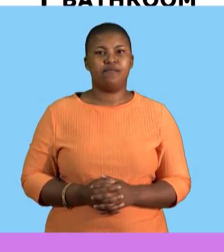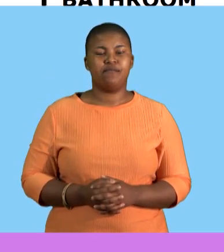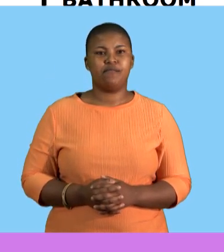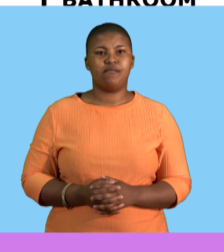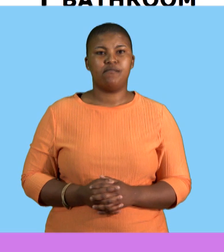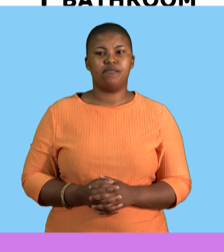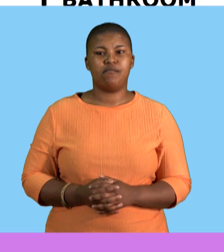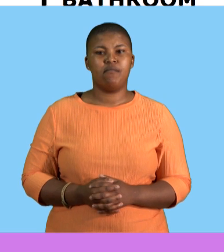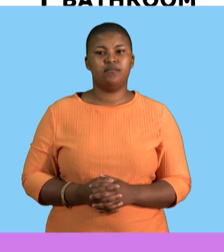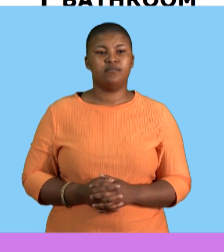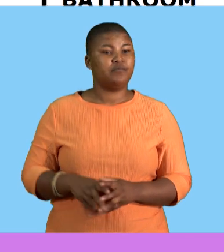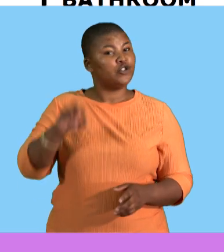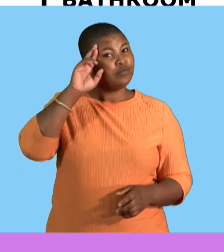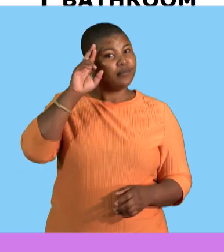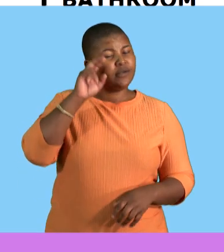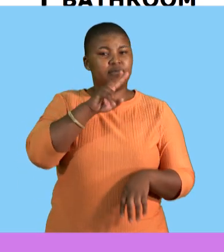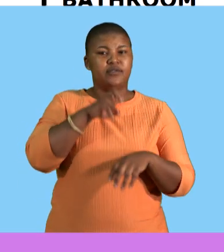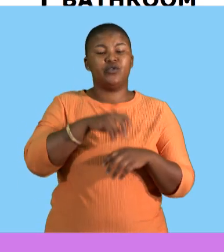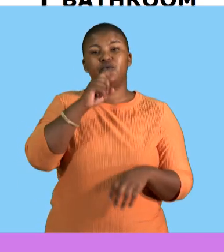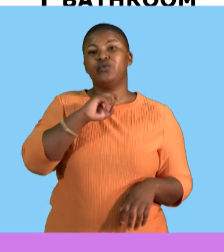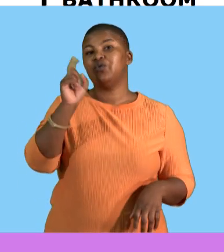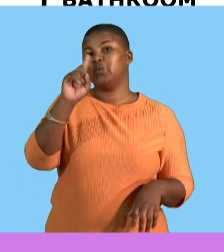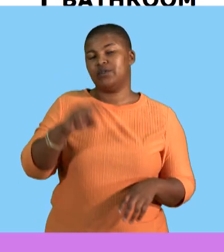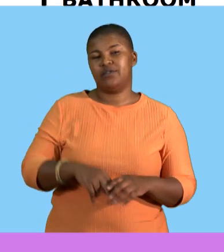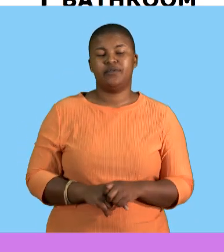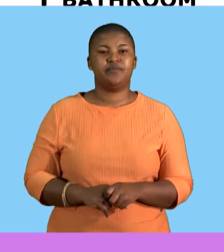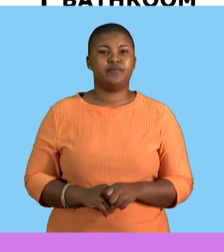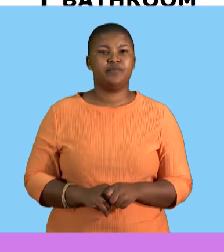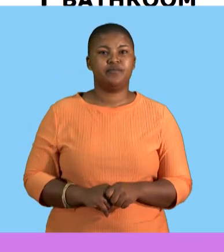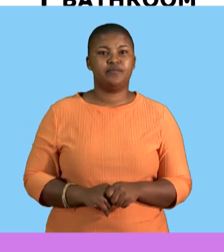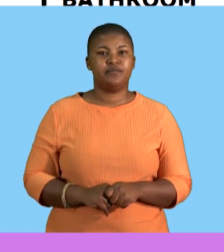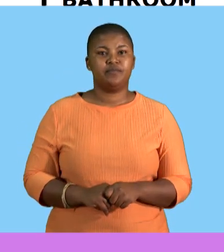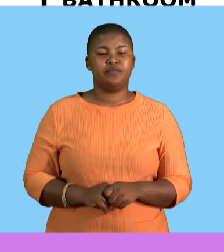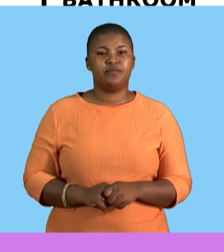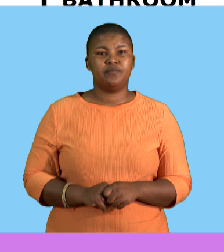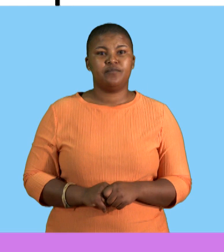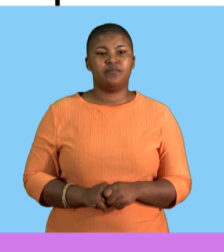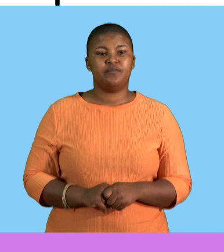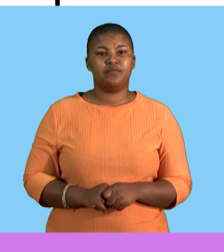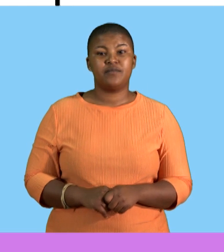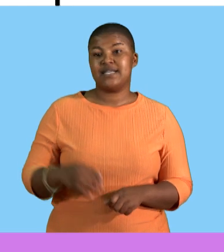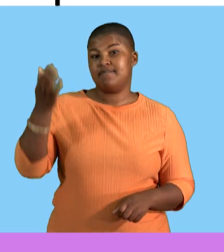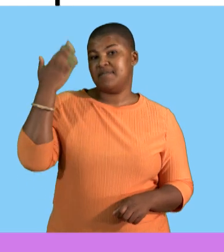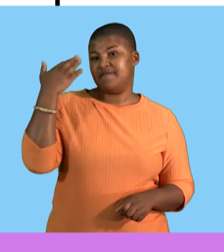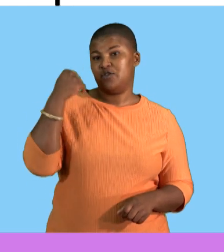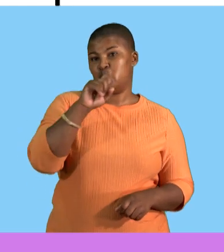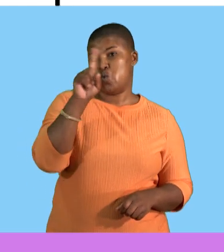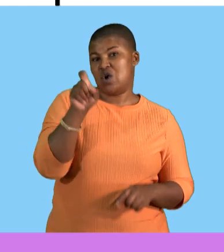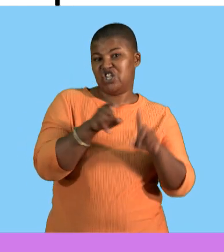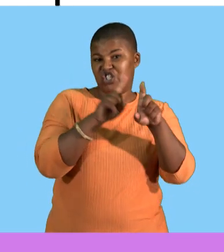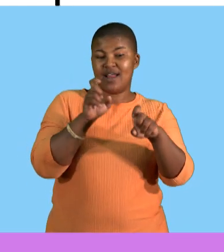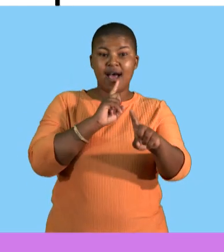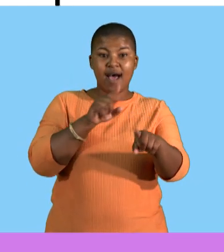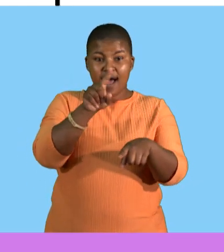remember, we need to use the dimensions of the previous question. It's going to be